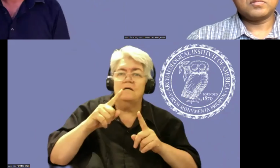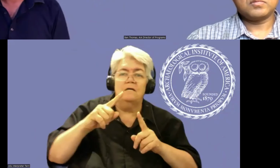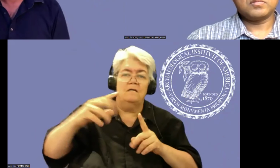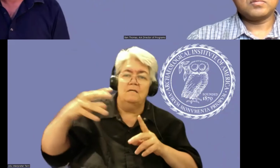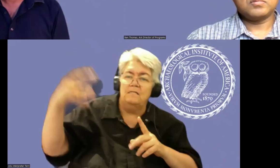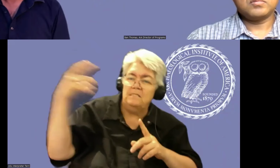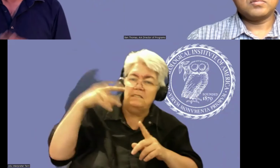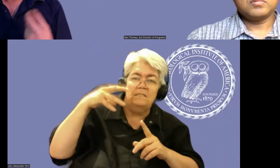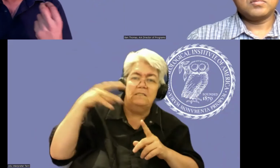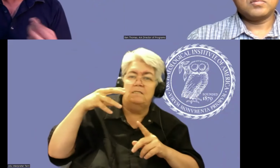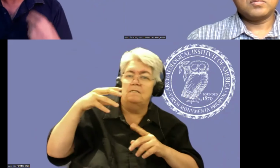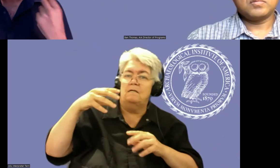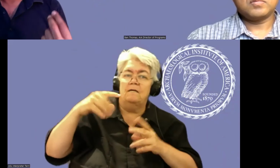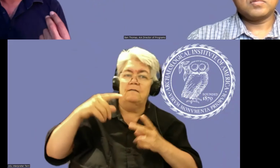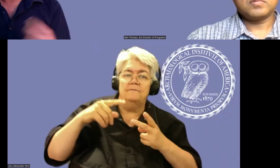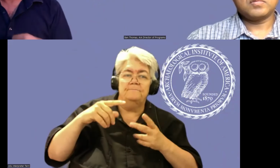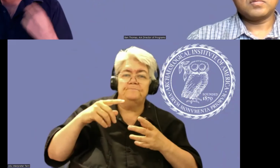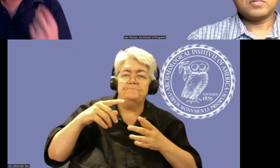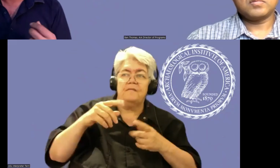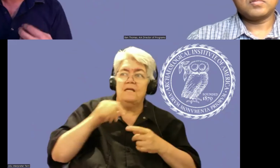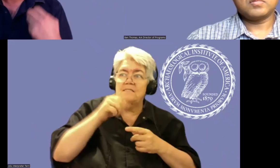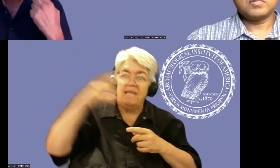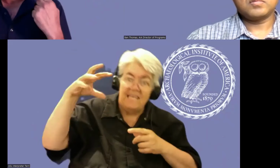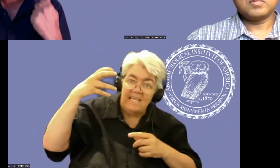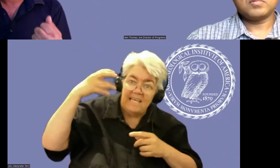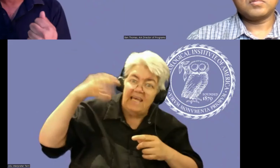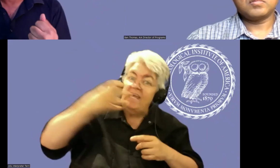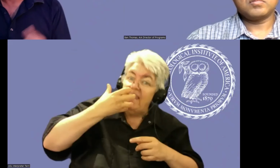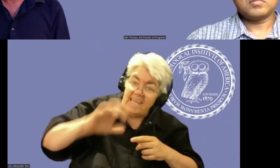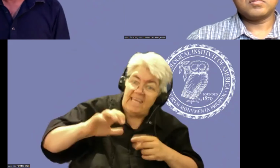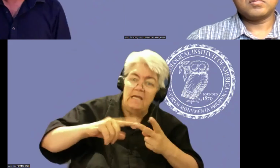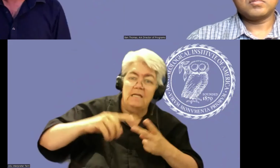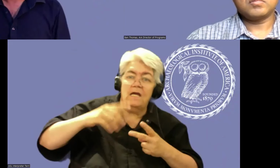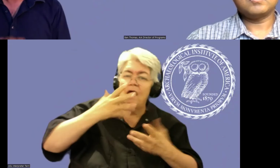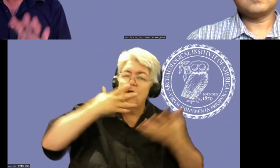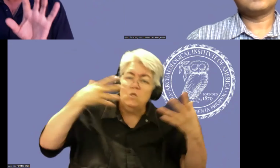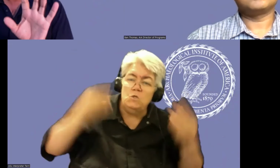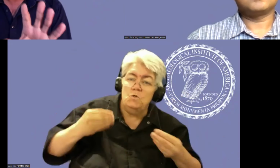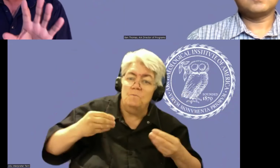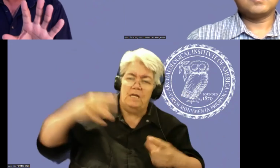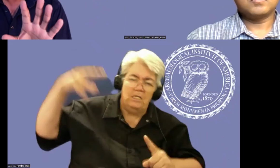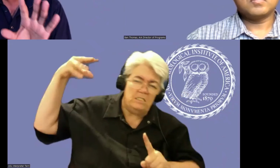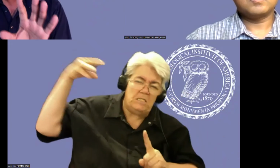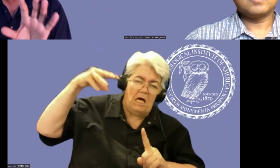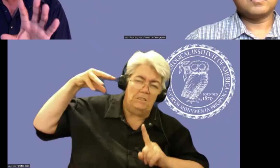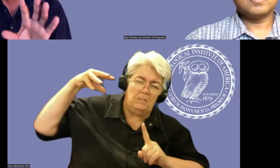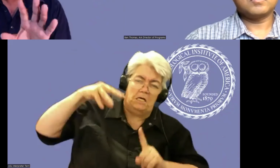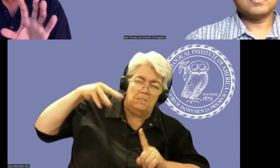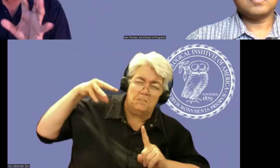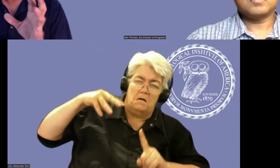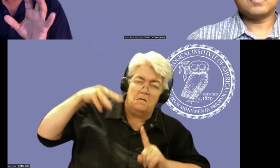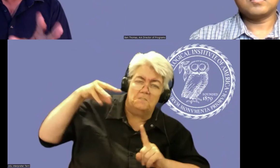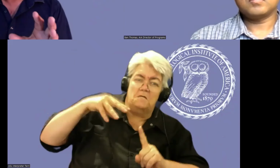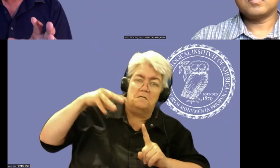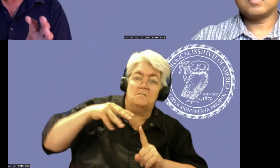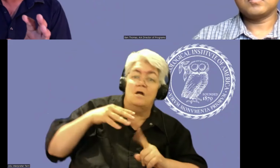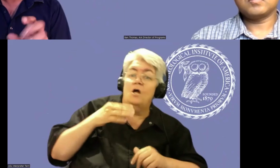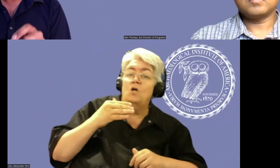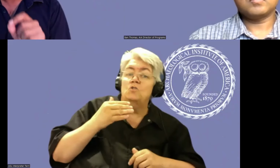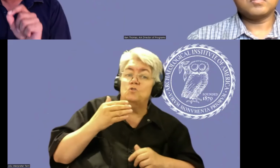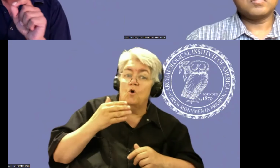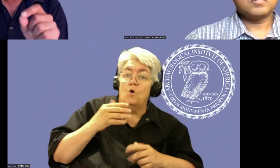strong sunlight, um, not just heat, not just humidity, but also a strong glare of the sun. So, um, sugar, the, the